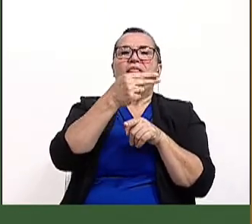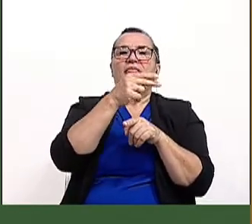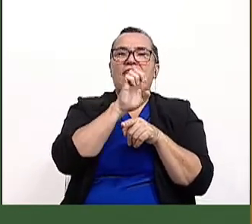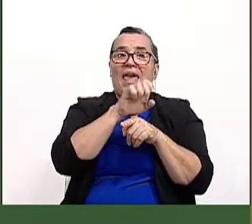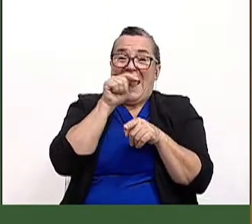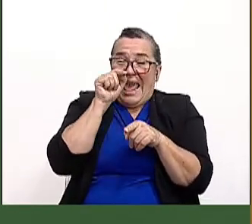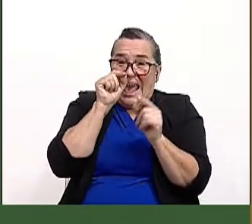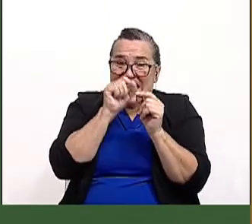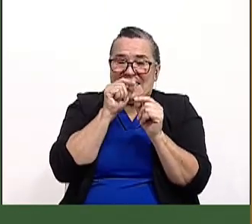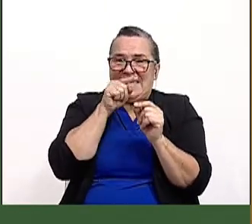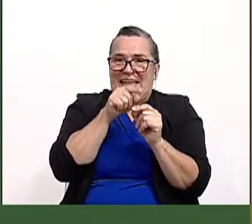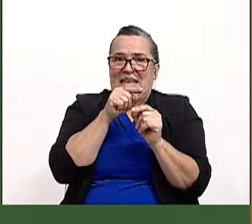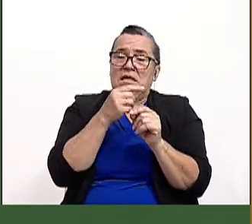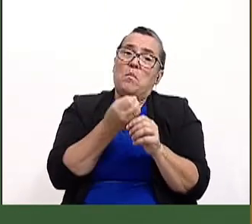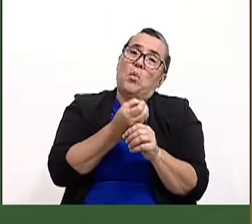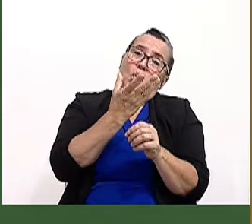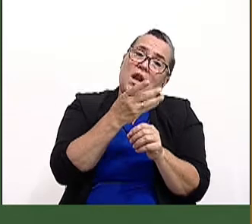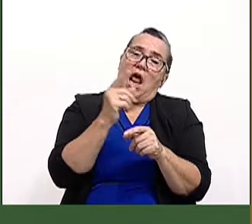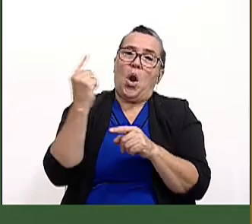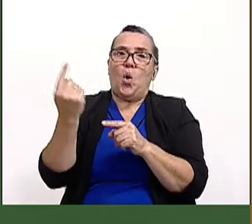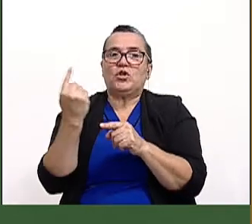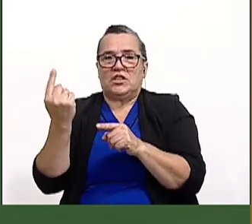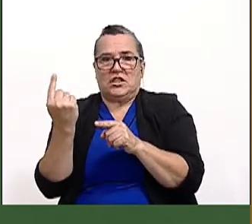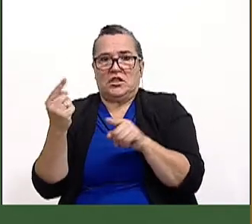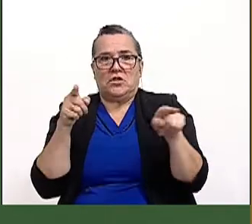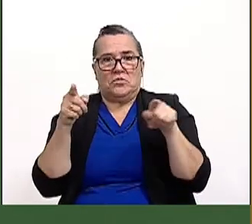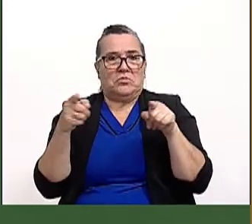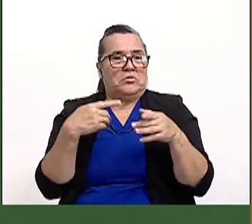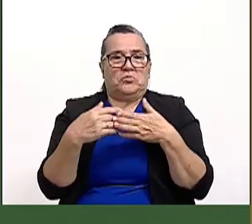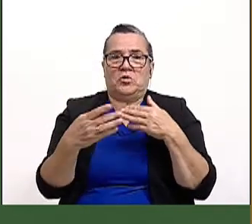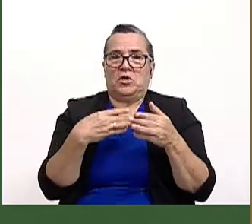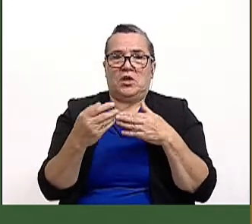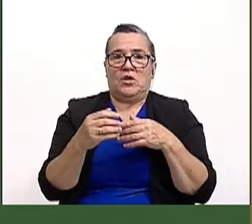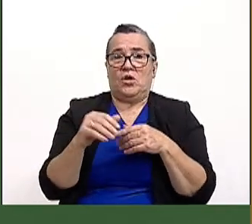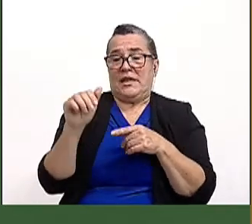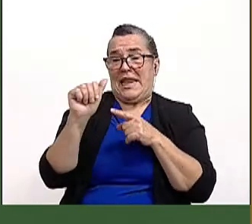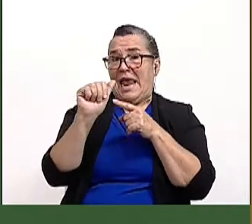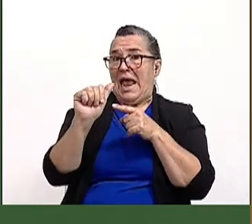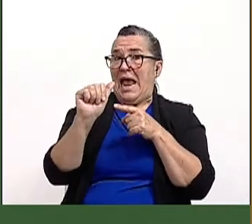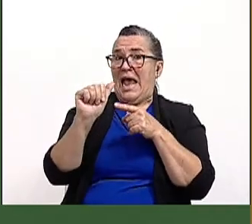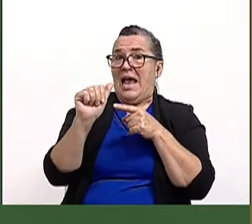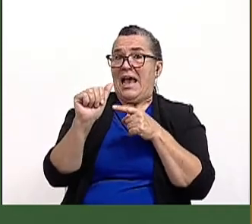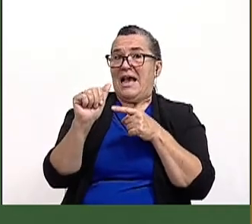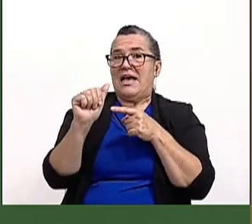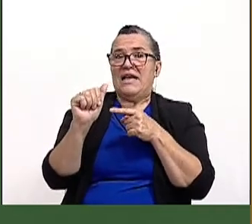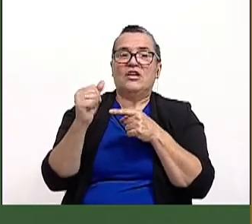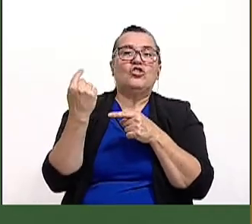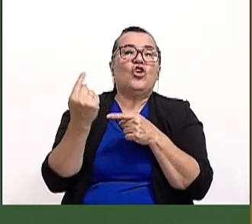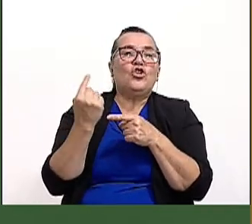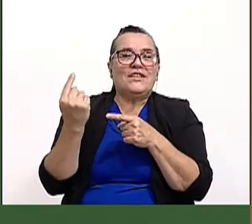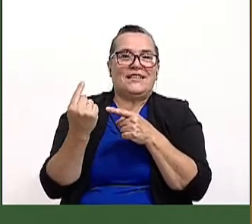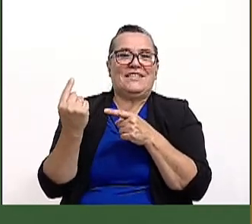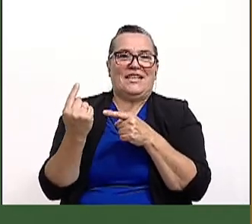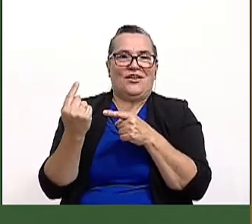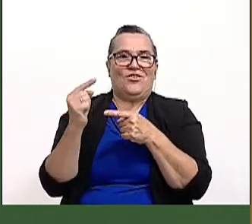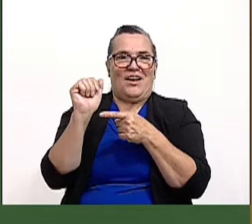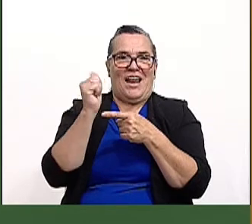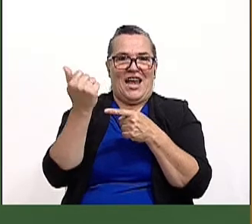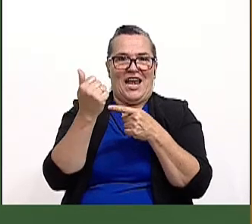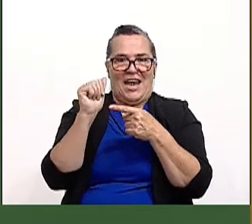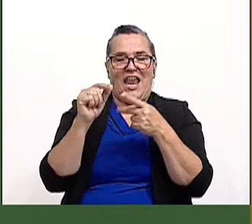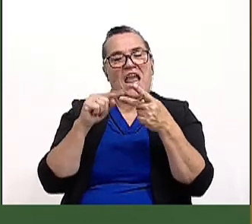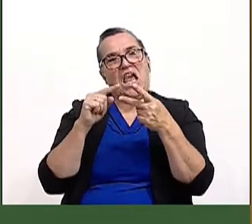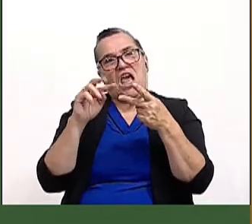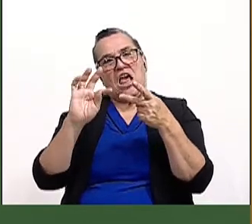can be used in plural or singular, right? In the case of a, it must be used just in singular with singular